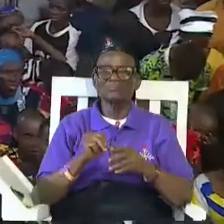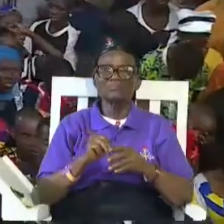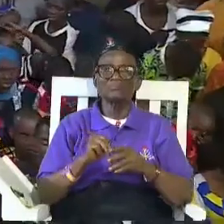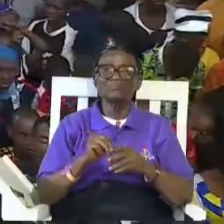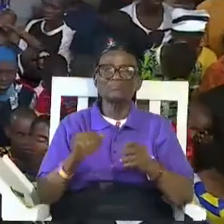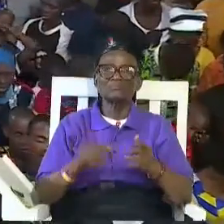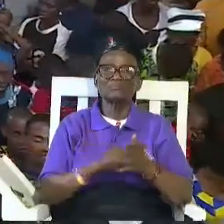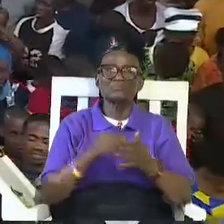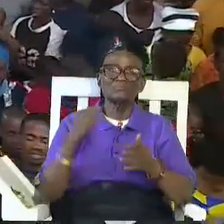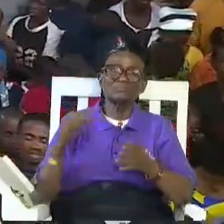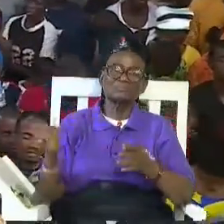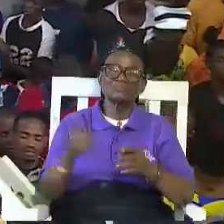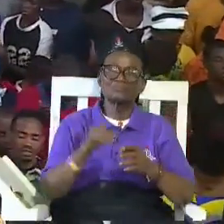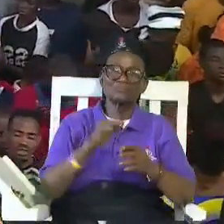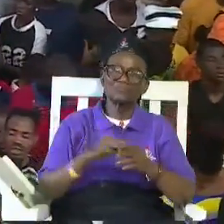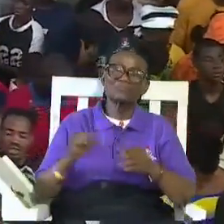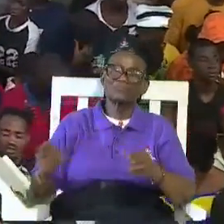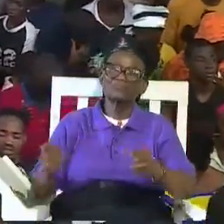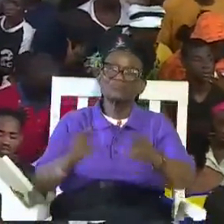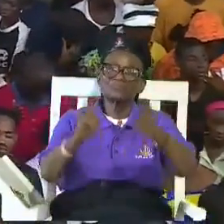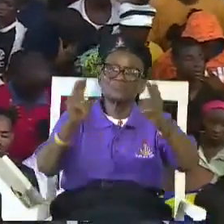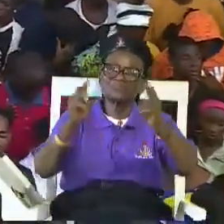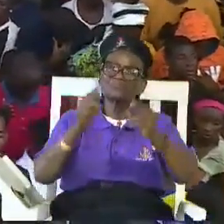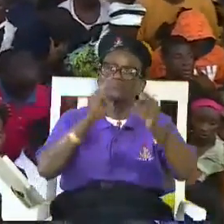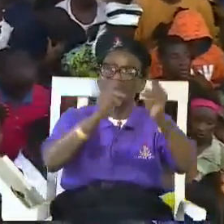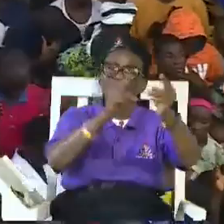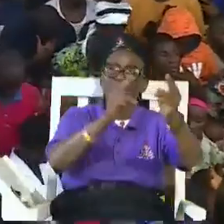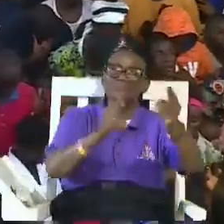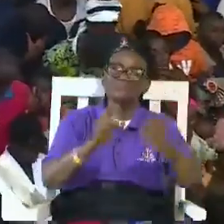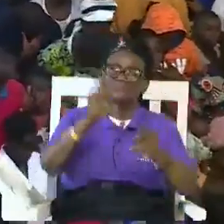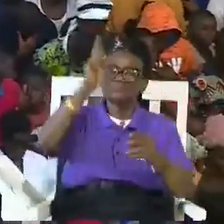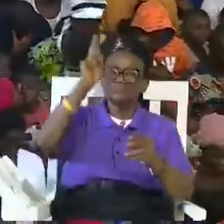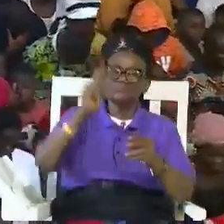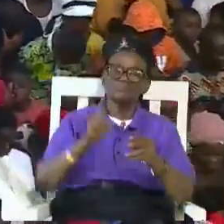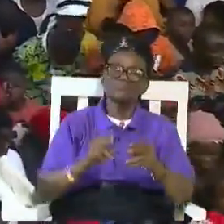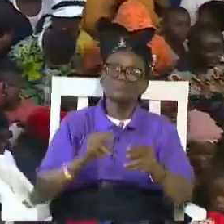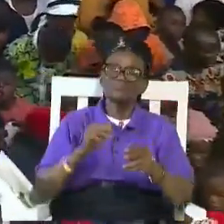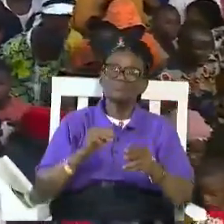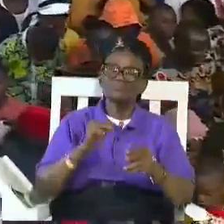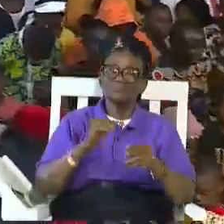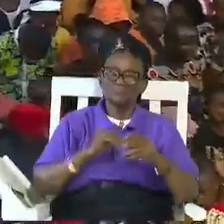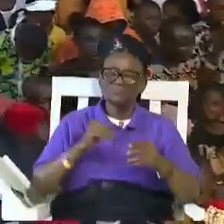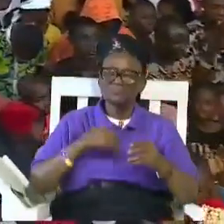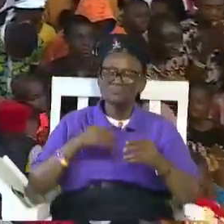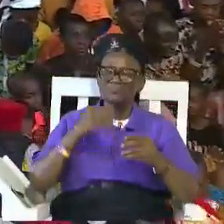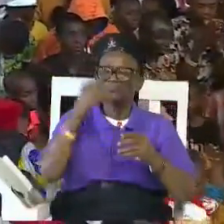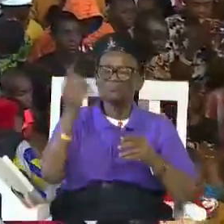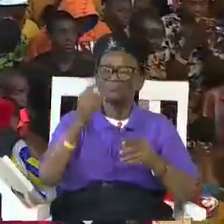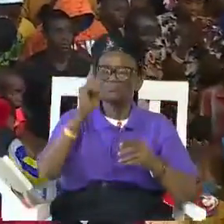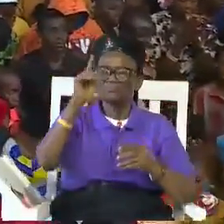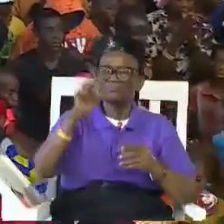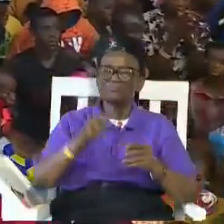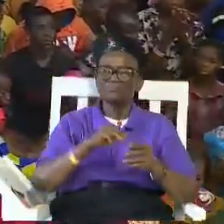Those of you who are still on the way, hurry up. I've only one more minute for you